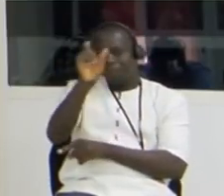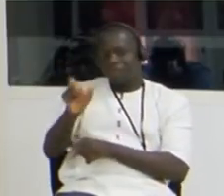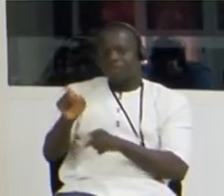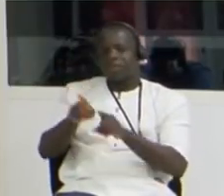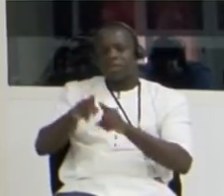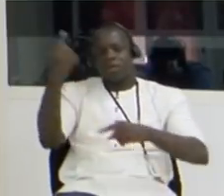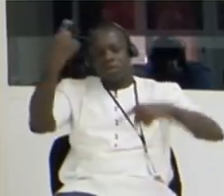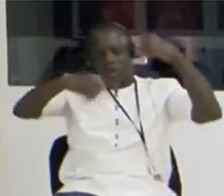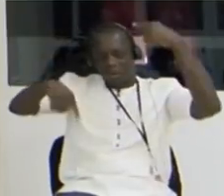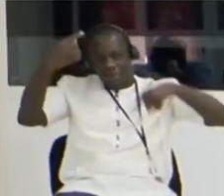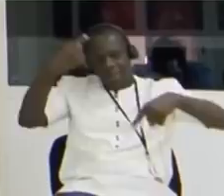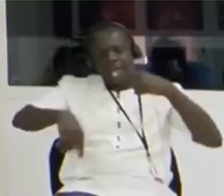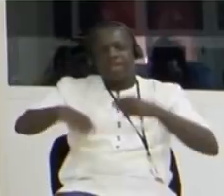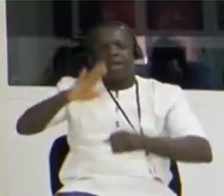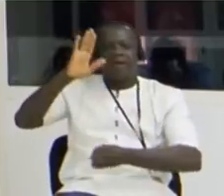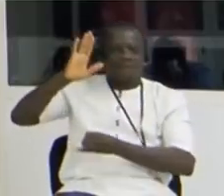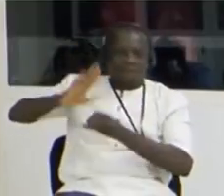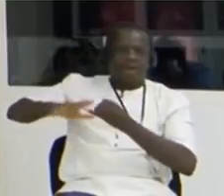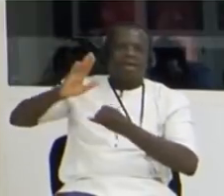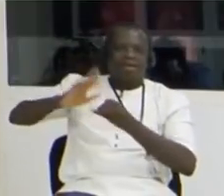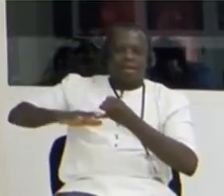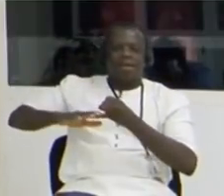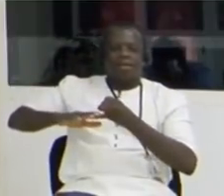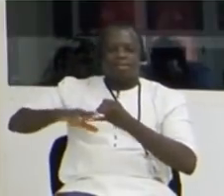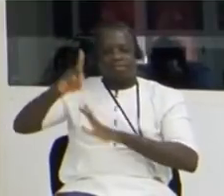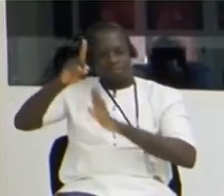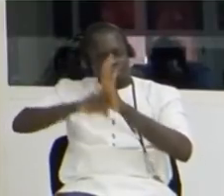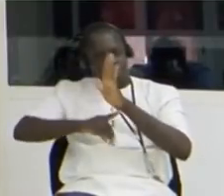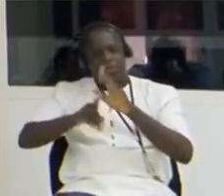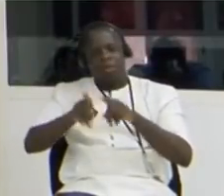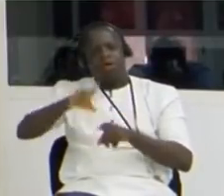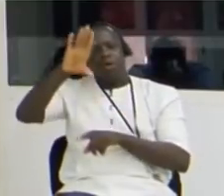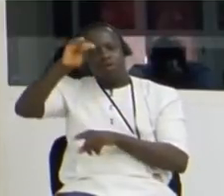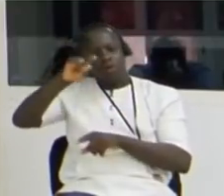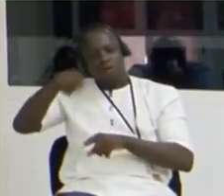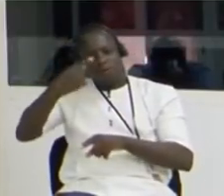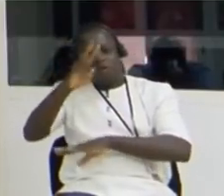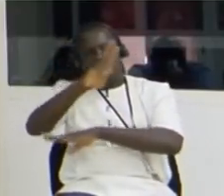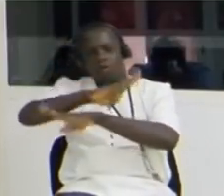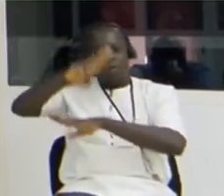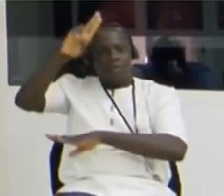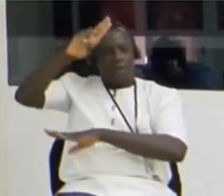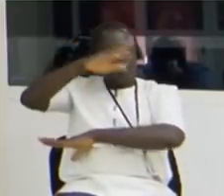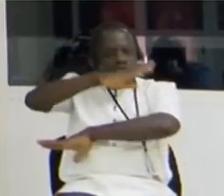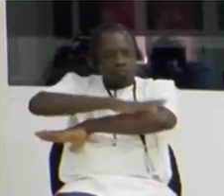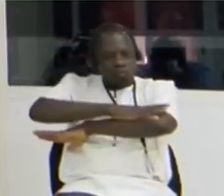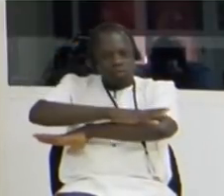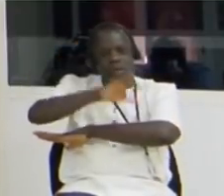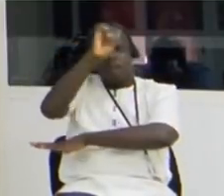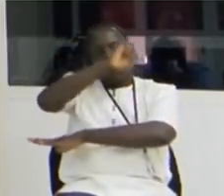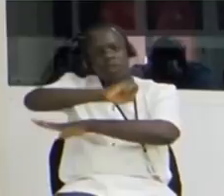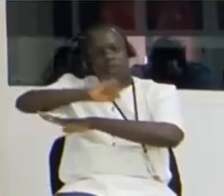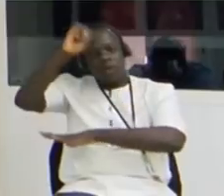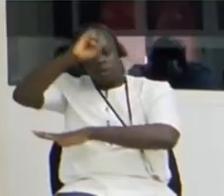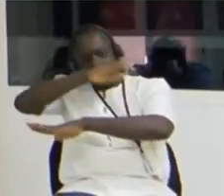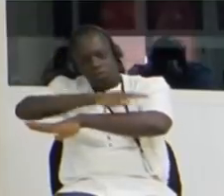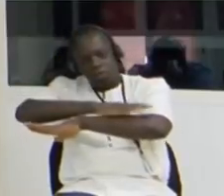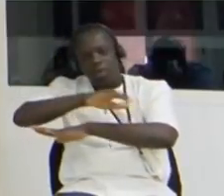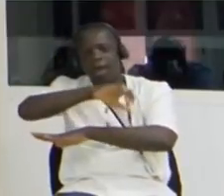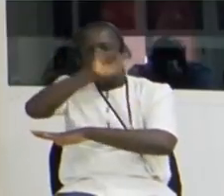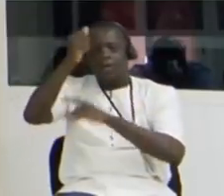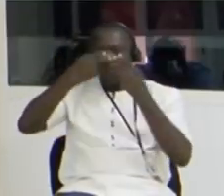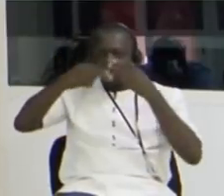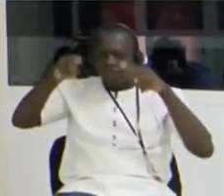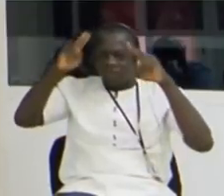at the finals. So that was done for the upper basic level, the senior secondary level, and the tertiary